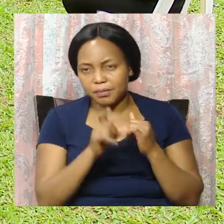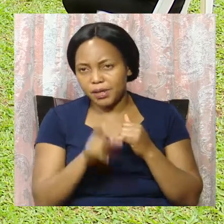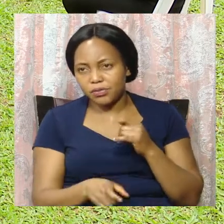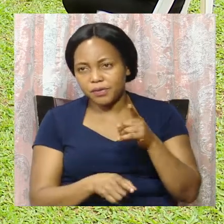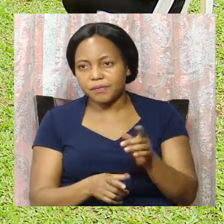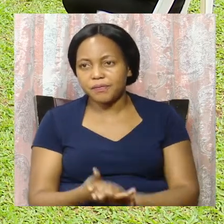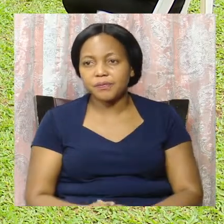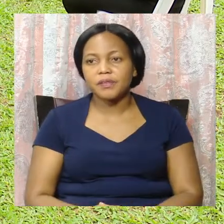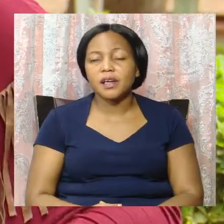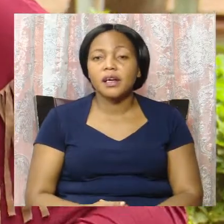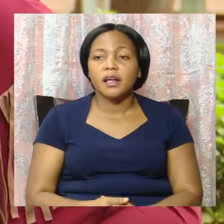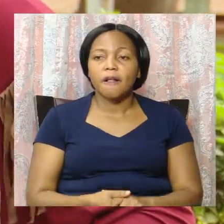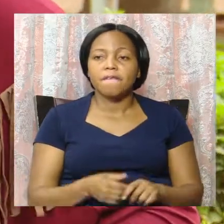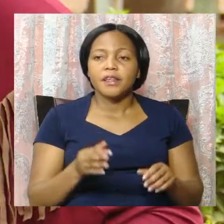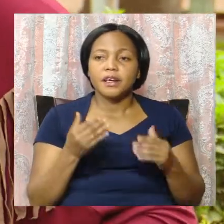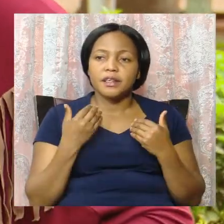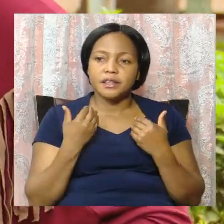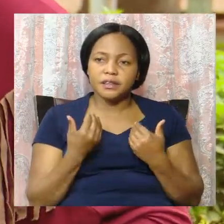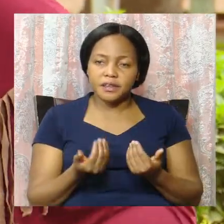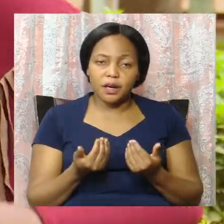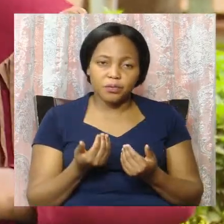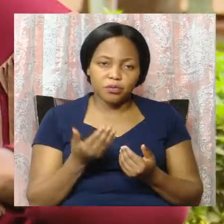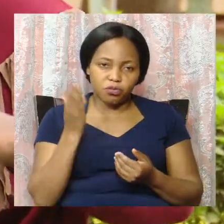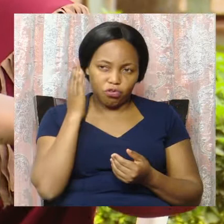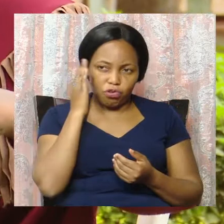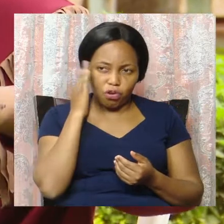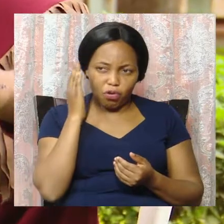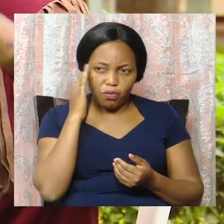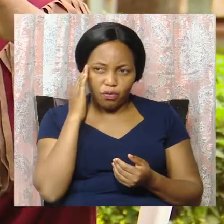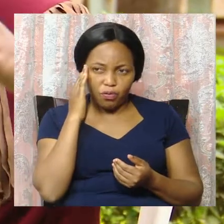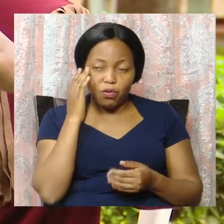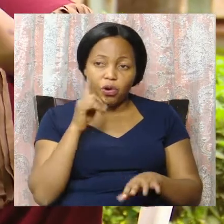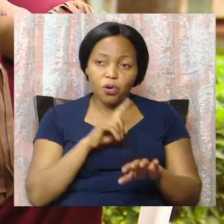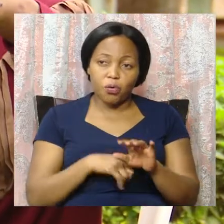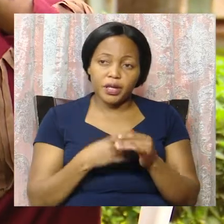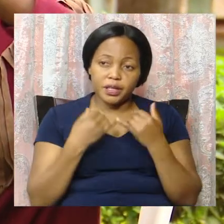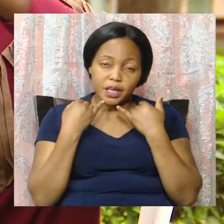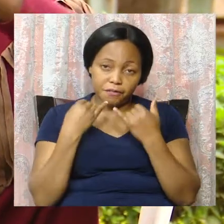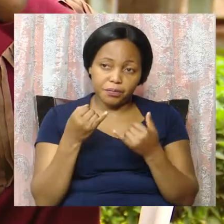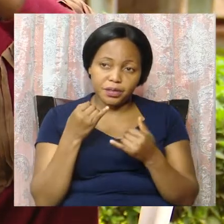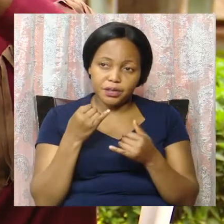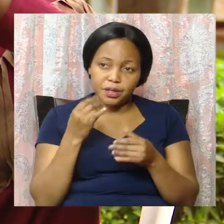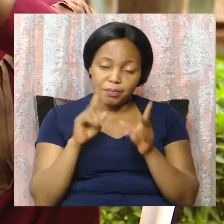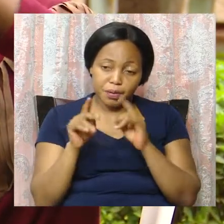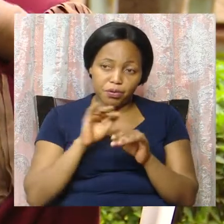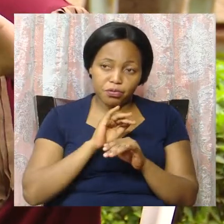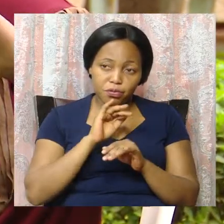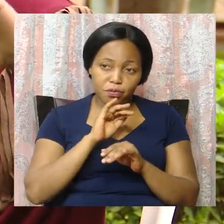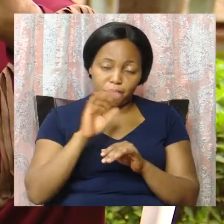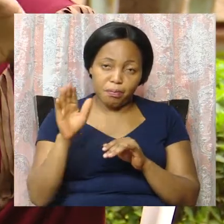Desire, then we'll wind this up. Families, some of the, okay, when they when they laid down